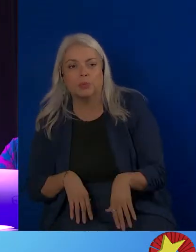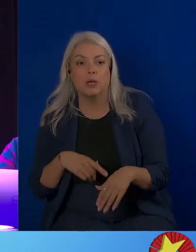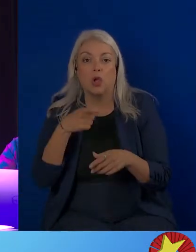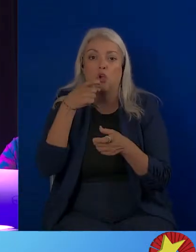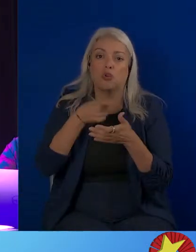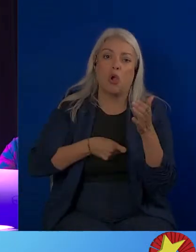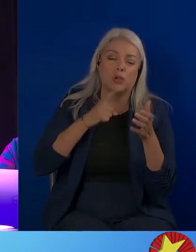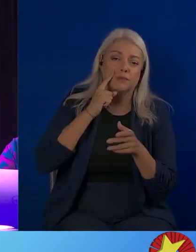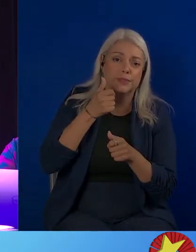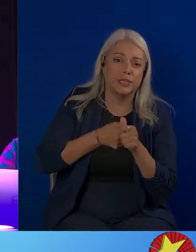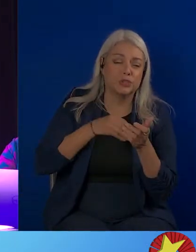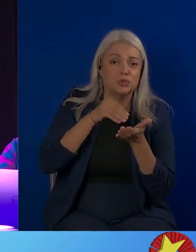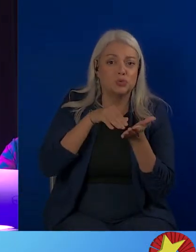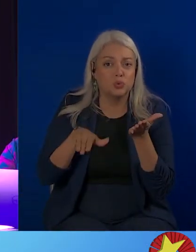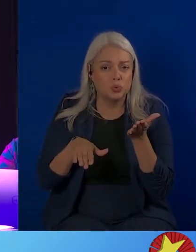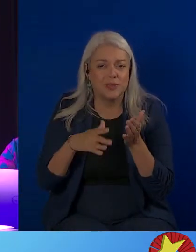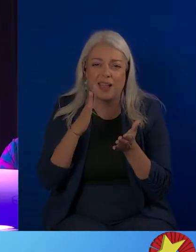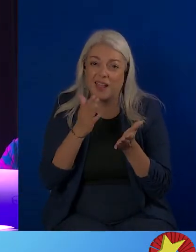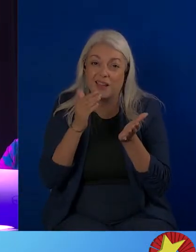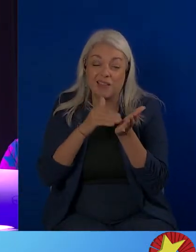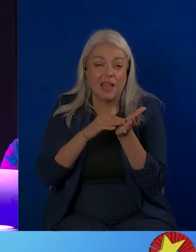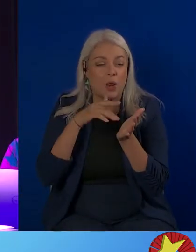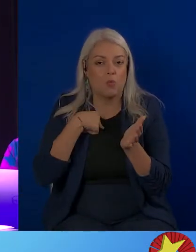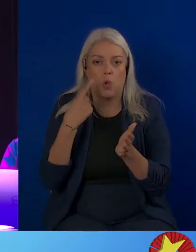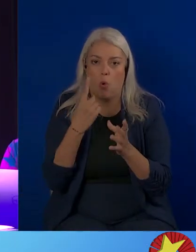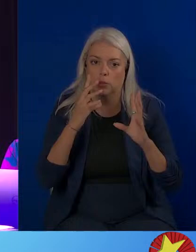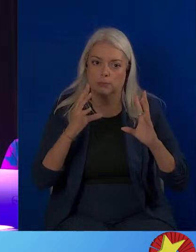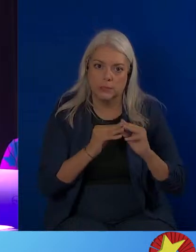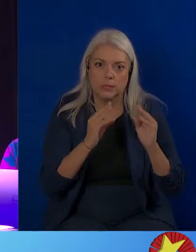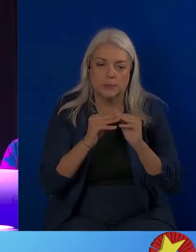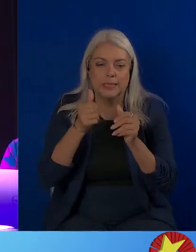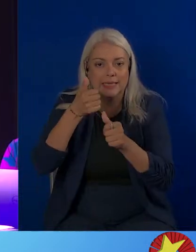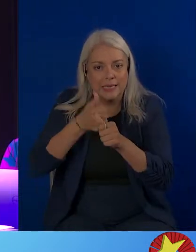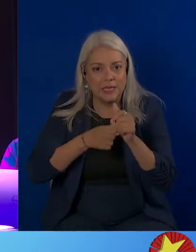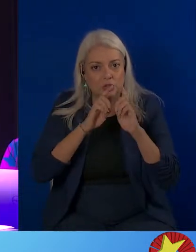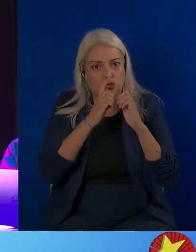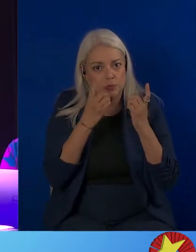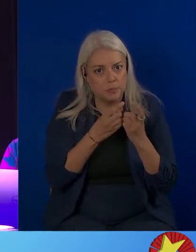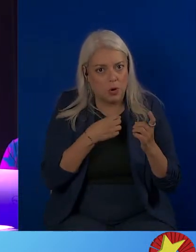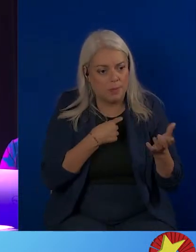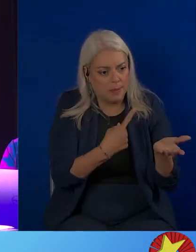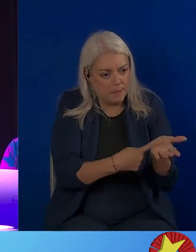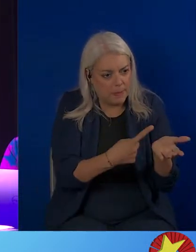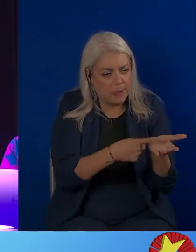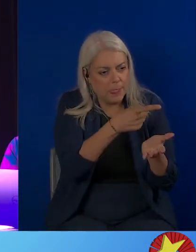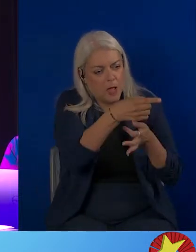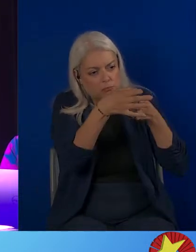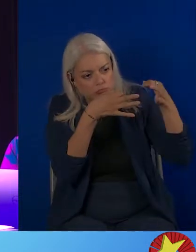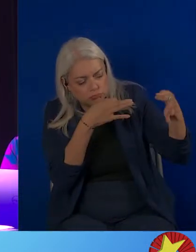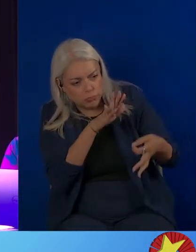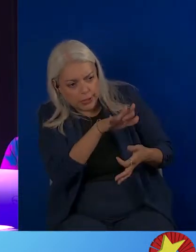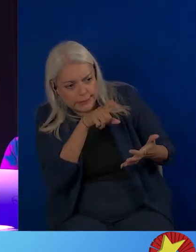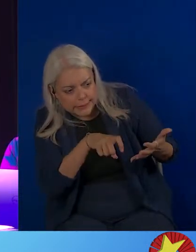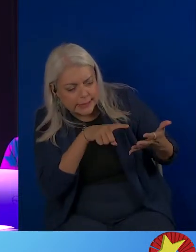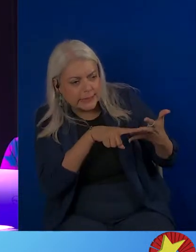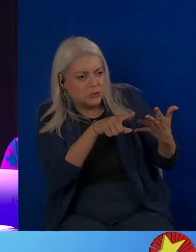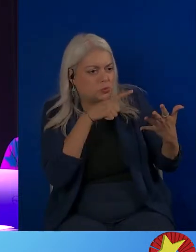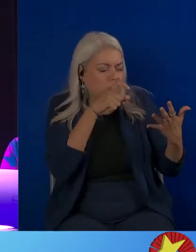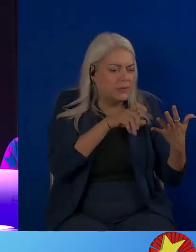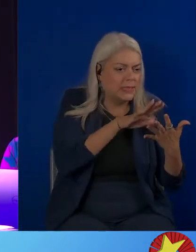each of the individual departments, we are looking at how we can make those data-informed and evidence-based